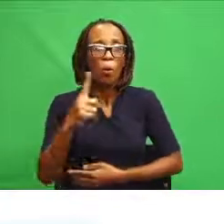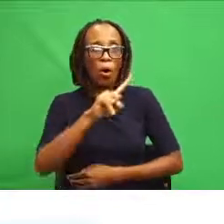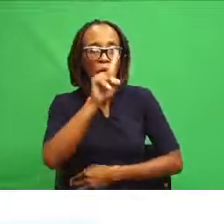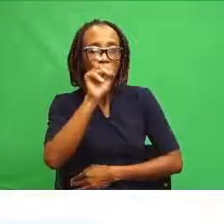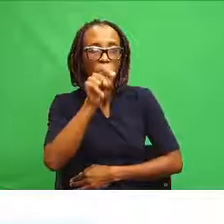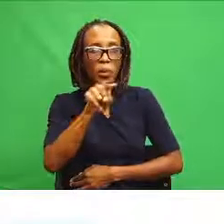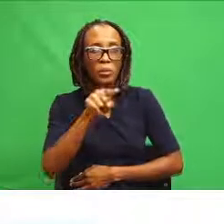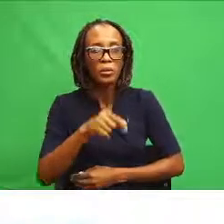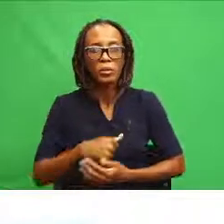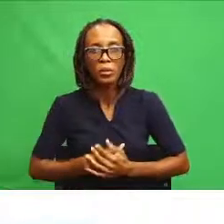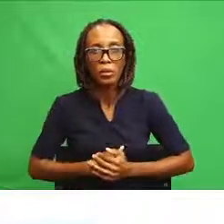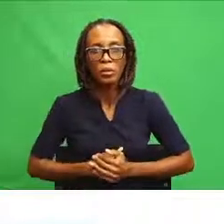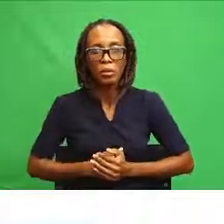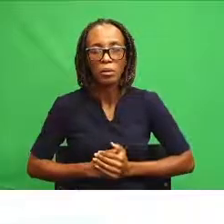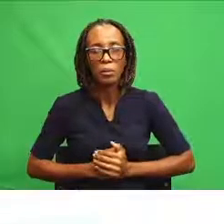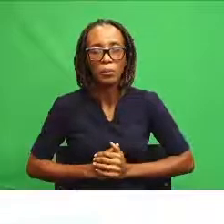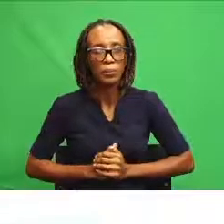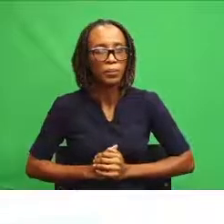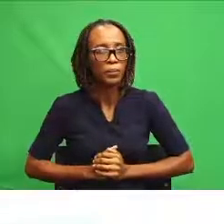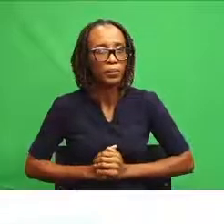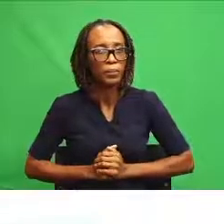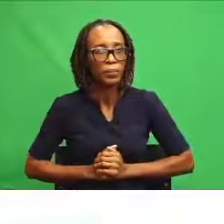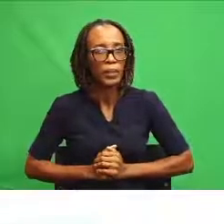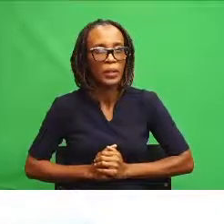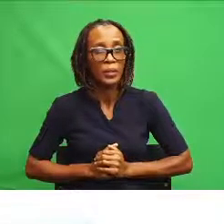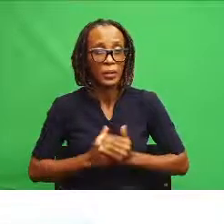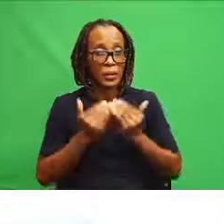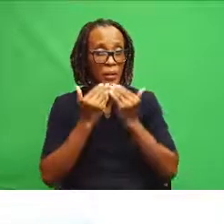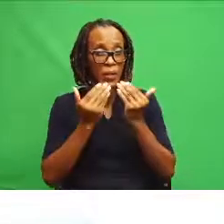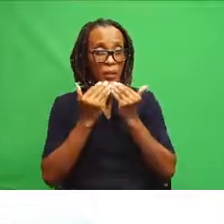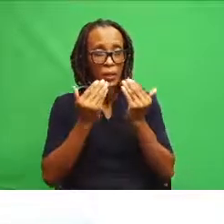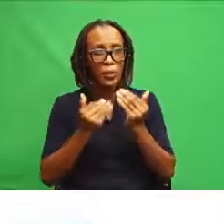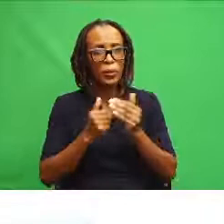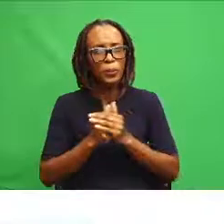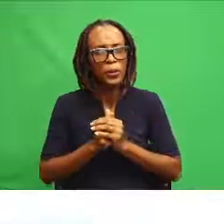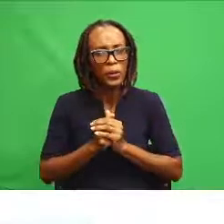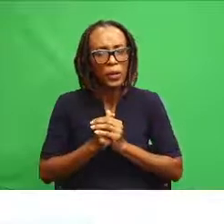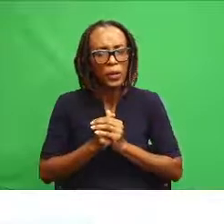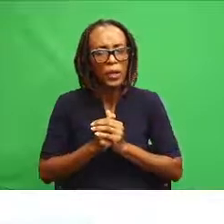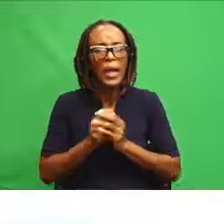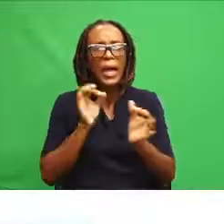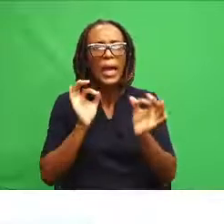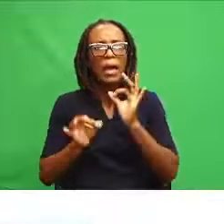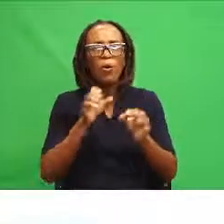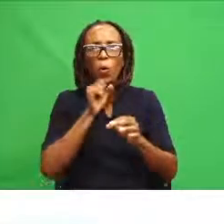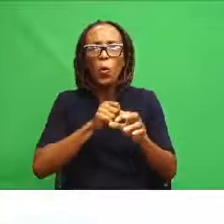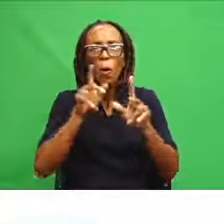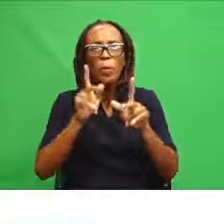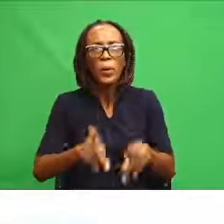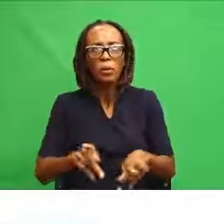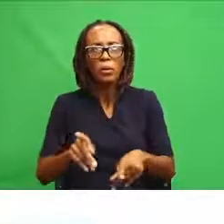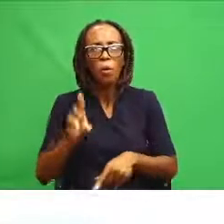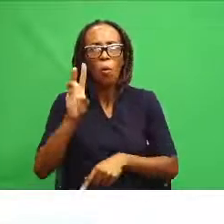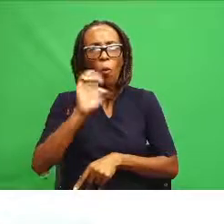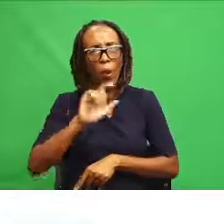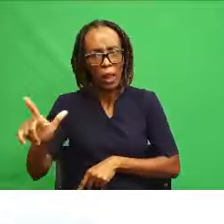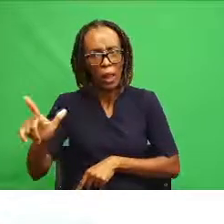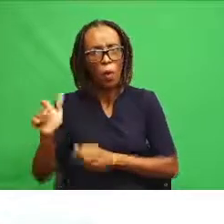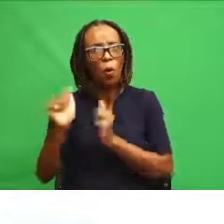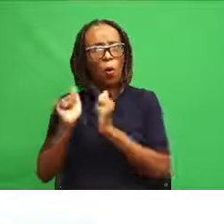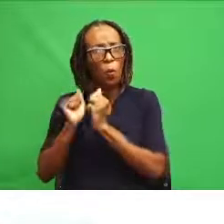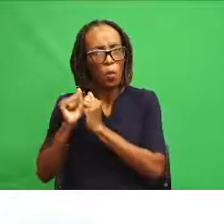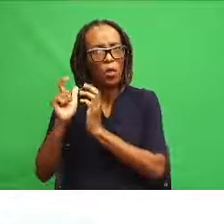to ask you, and it is, and thank you so much for this one, it says, if an older person makes a will via a